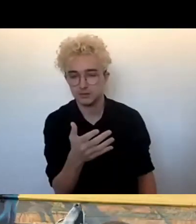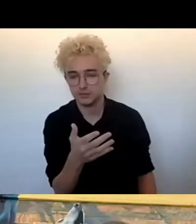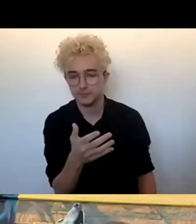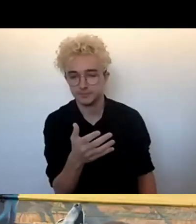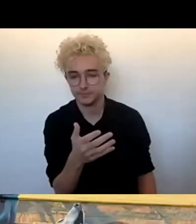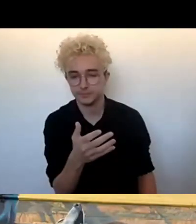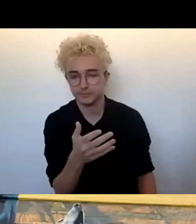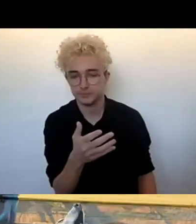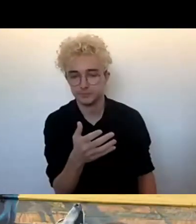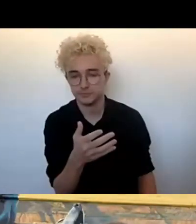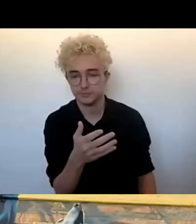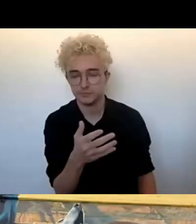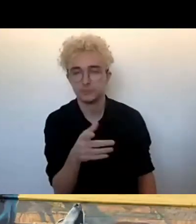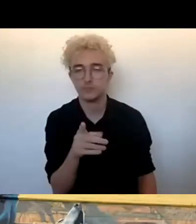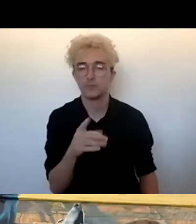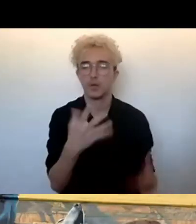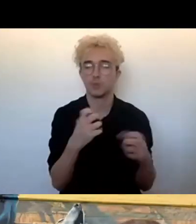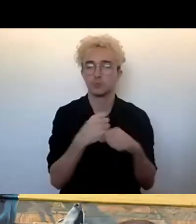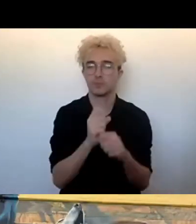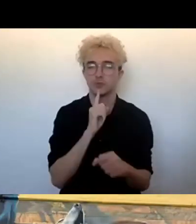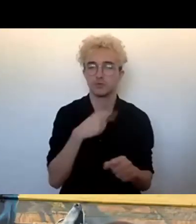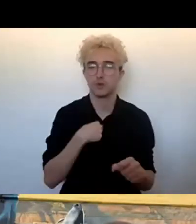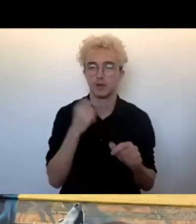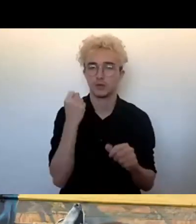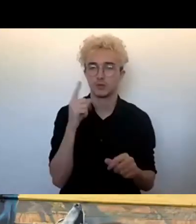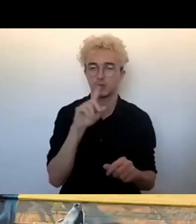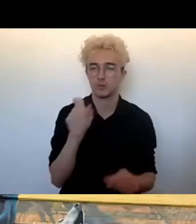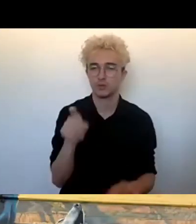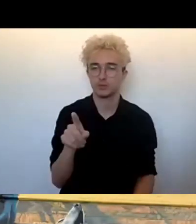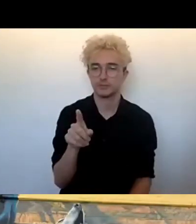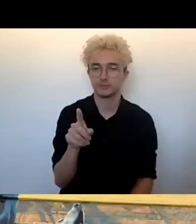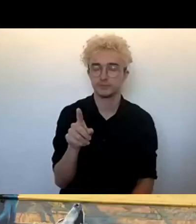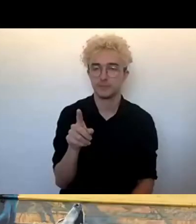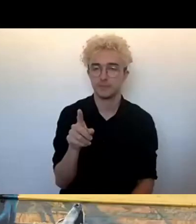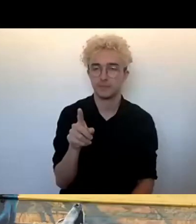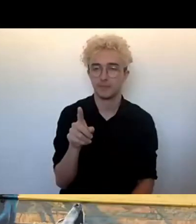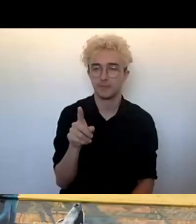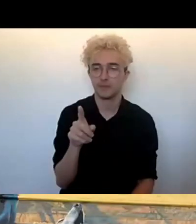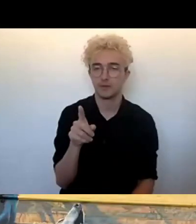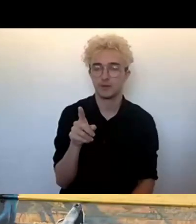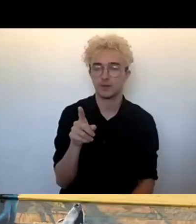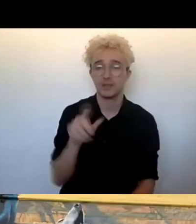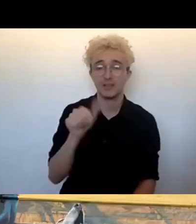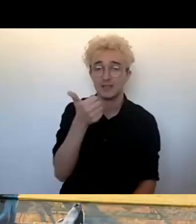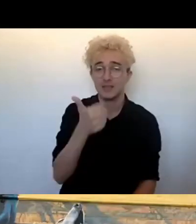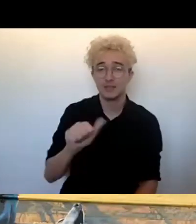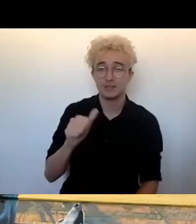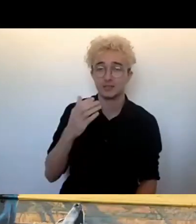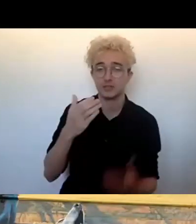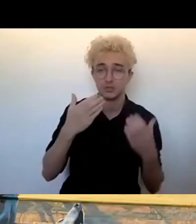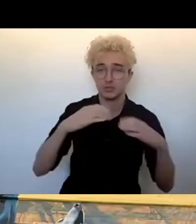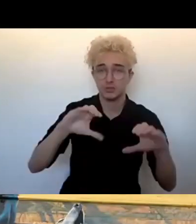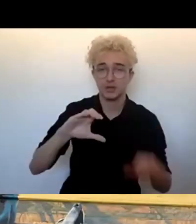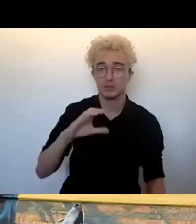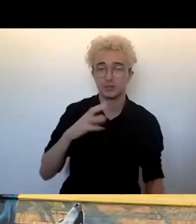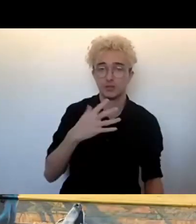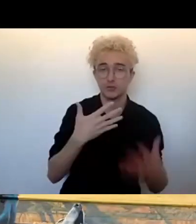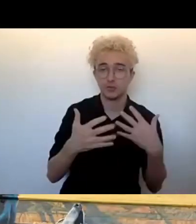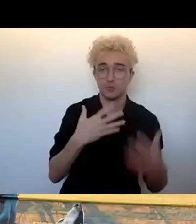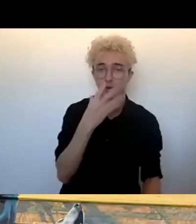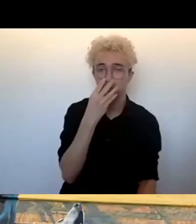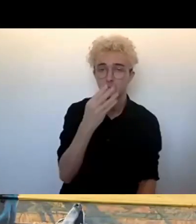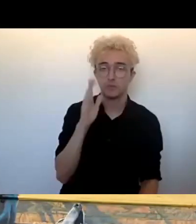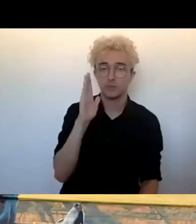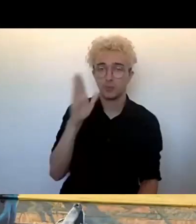So just to make sure I understand the question, is there a chance they would be potentially delisted outside of